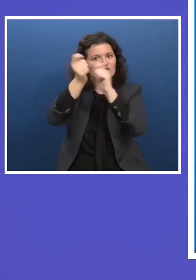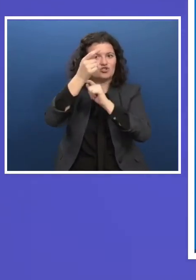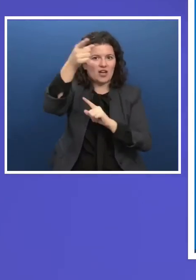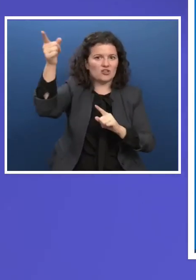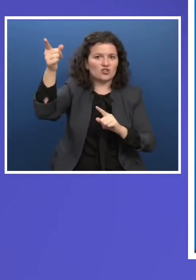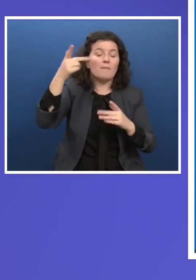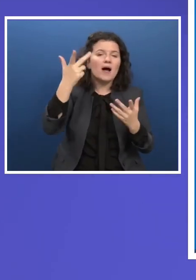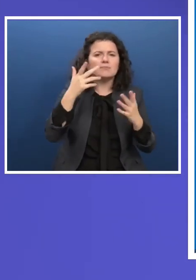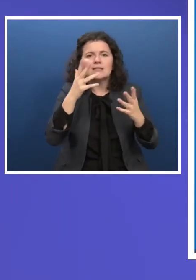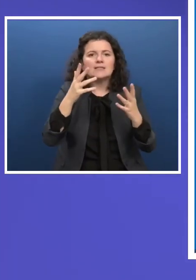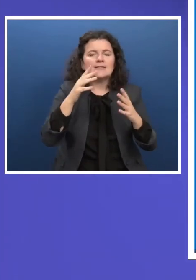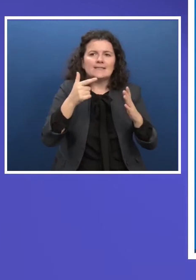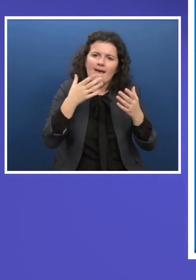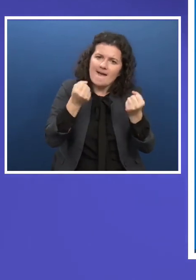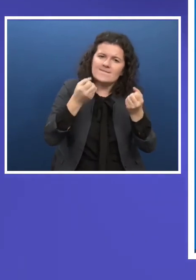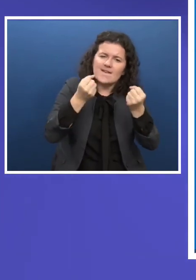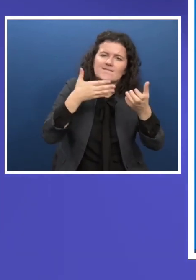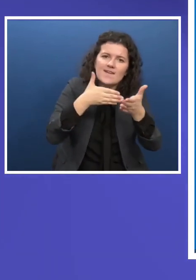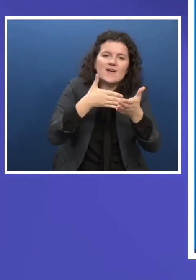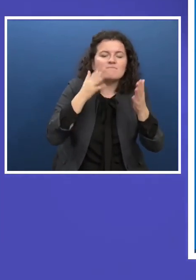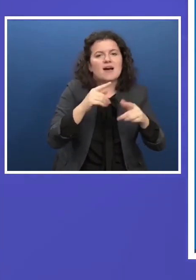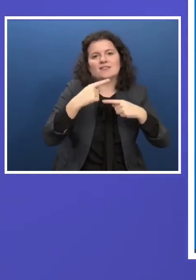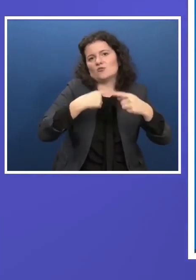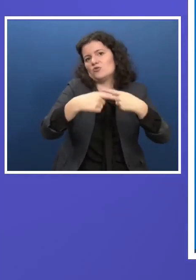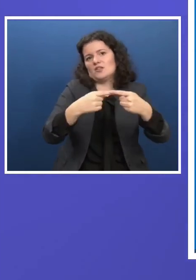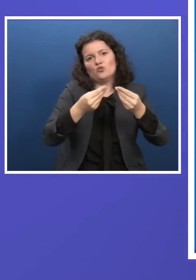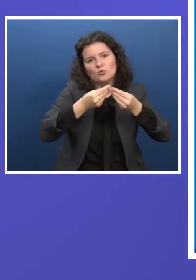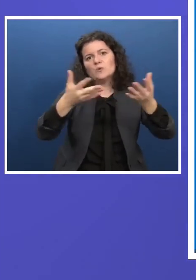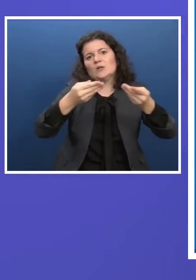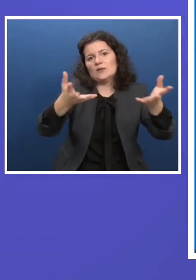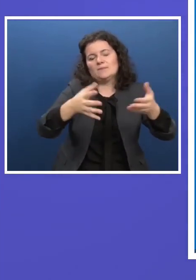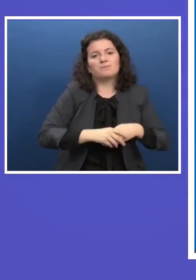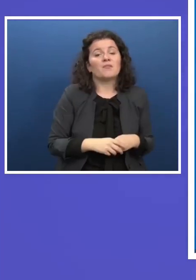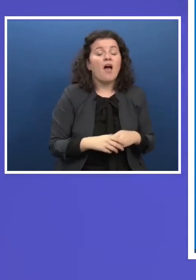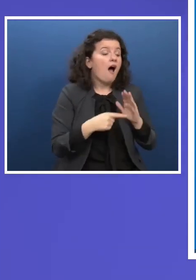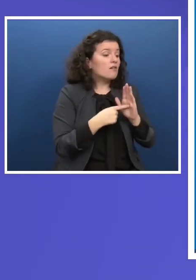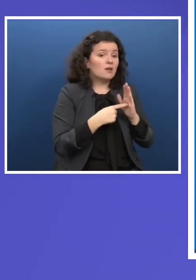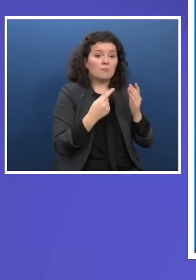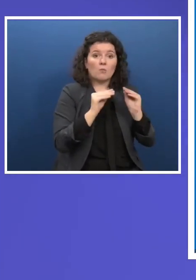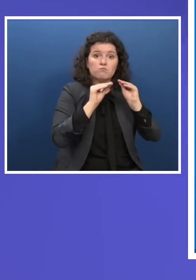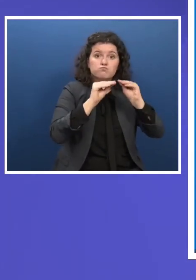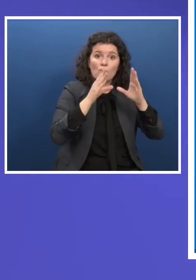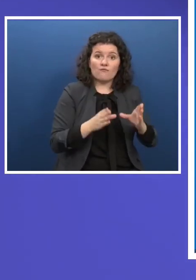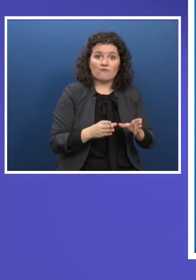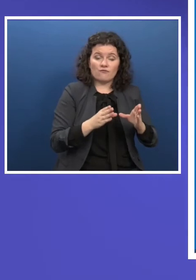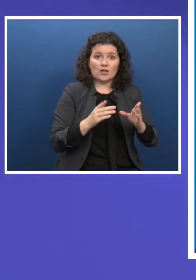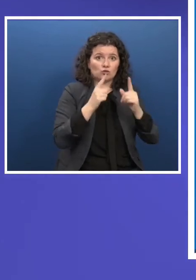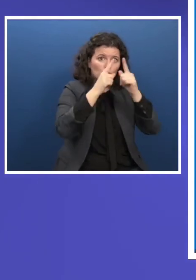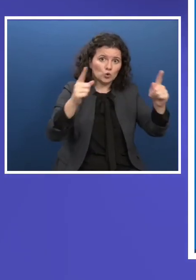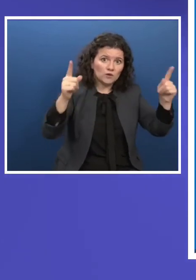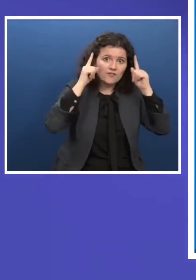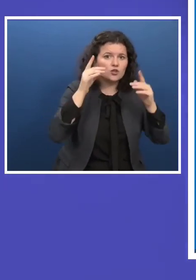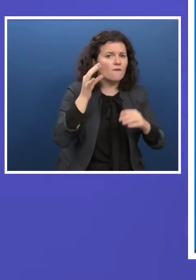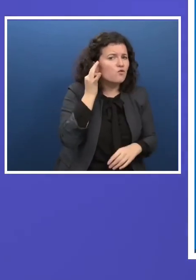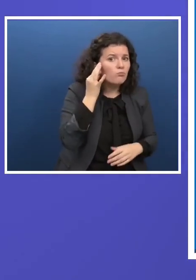just going to give you an example. There are many women, for example, who are professors at university who teach students